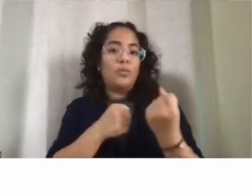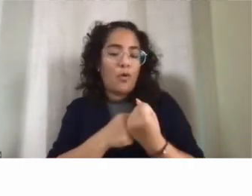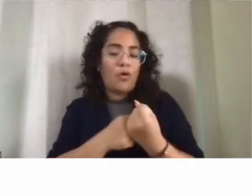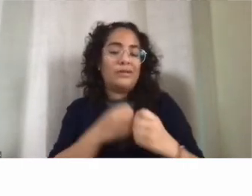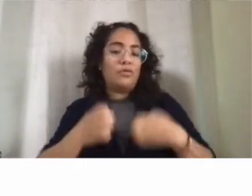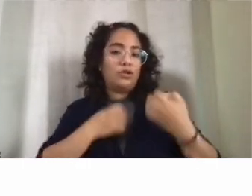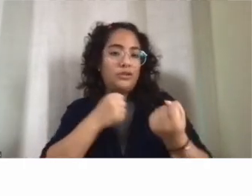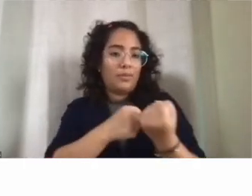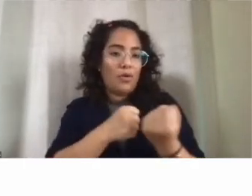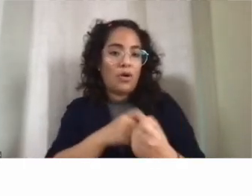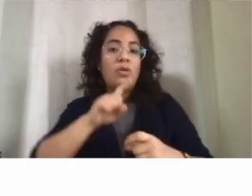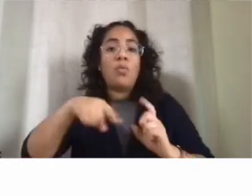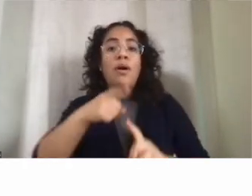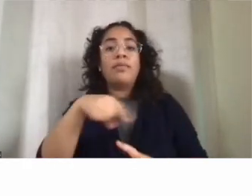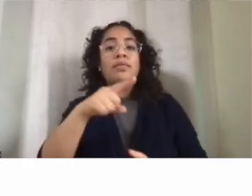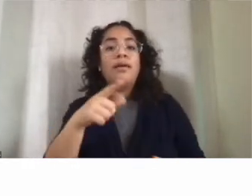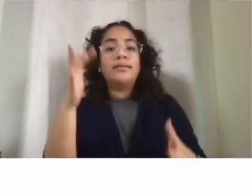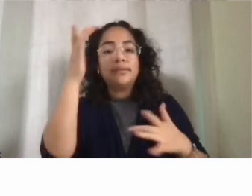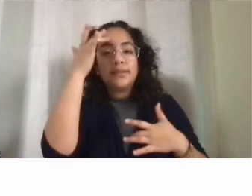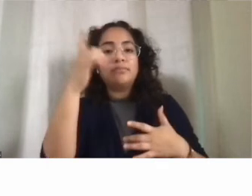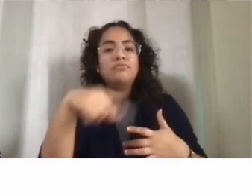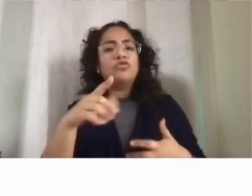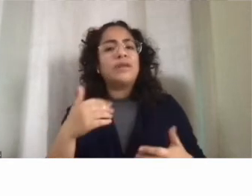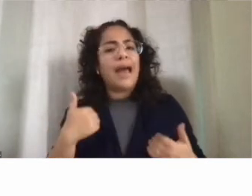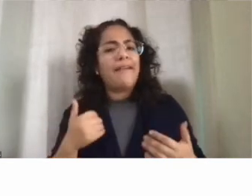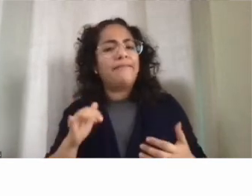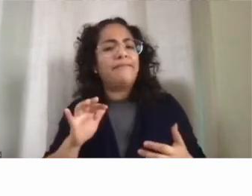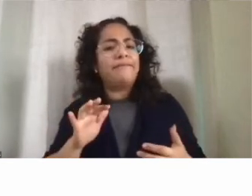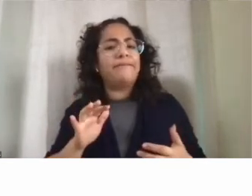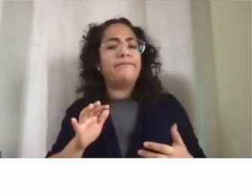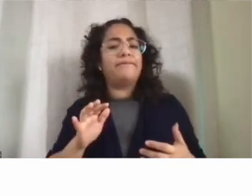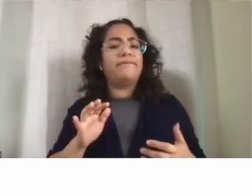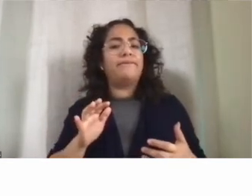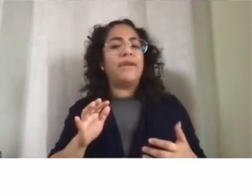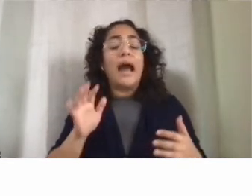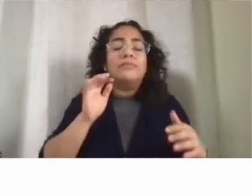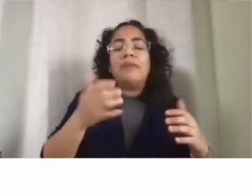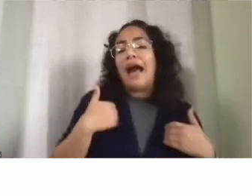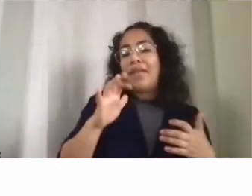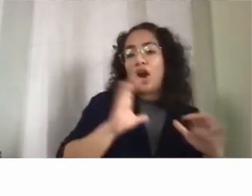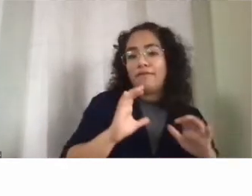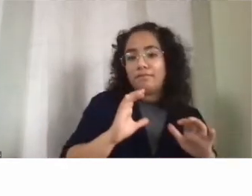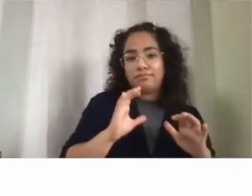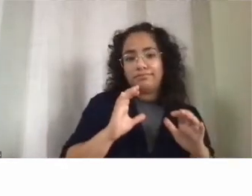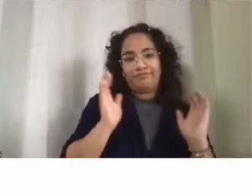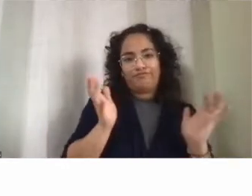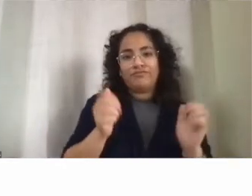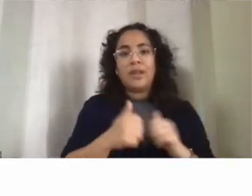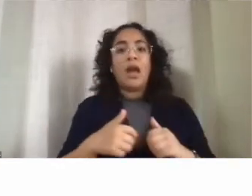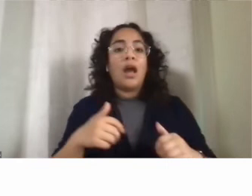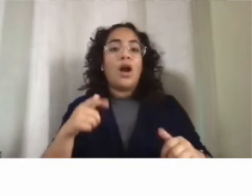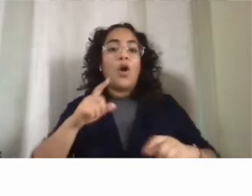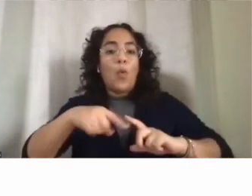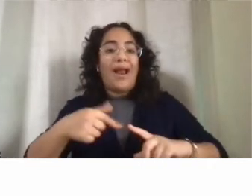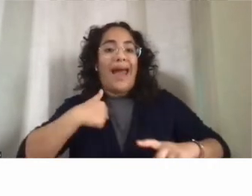when they're sick, have these conversations. When I'm sick, can you help me? And what are you willing to do